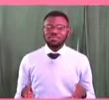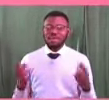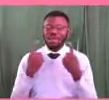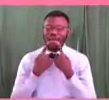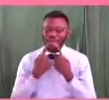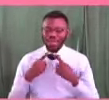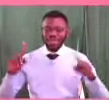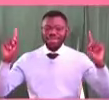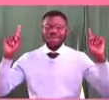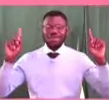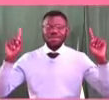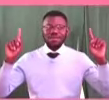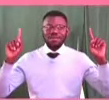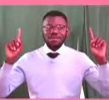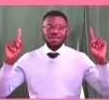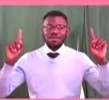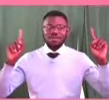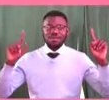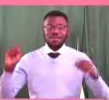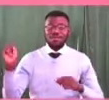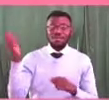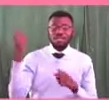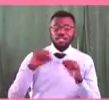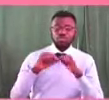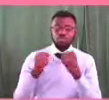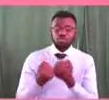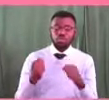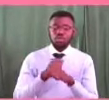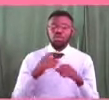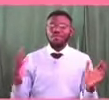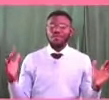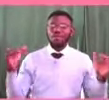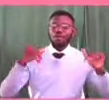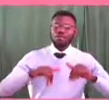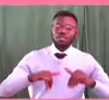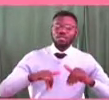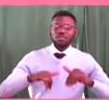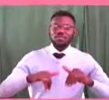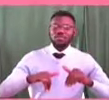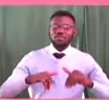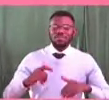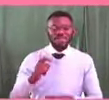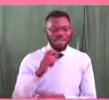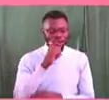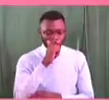declare the Kenya Social Protection Conference and wish you